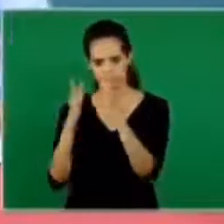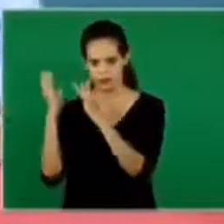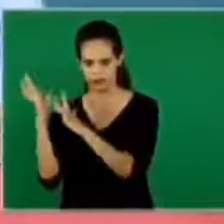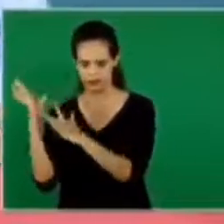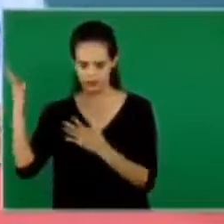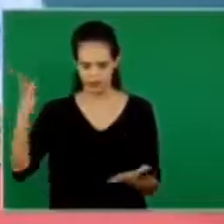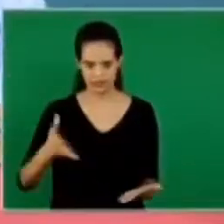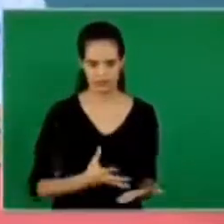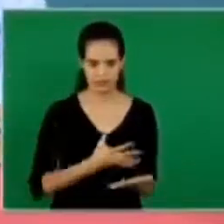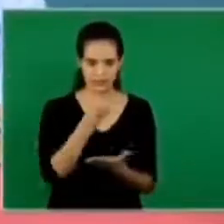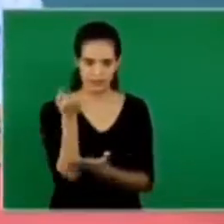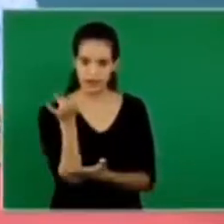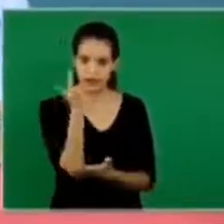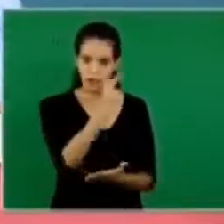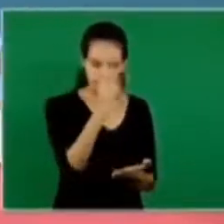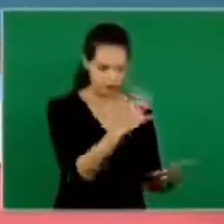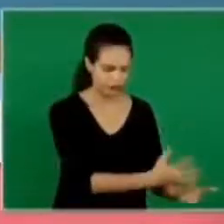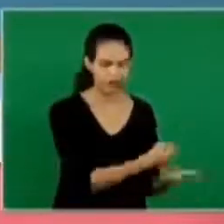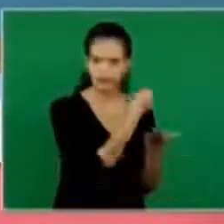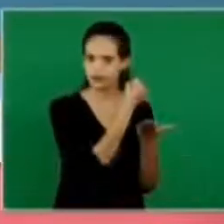rapture?